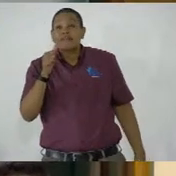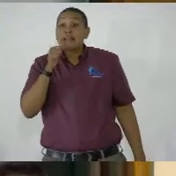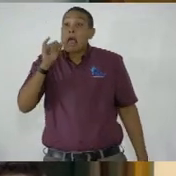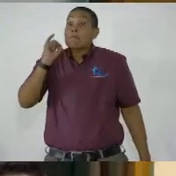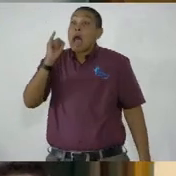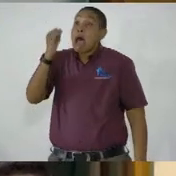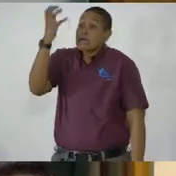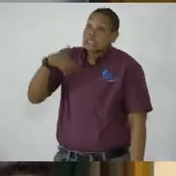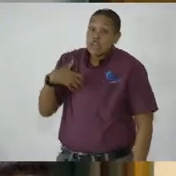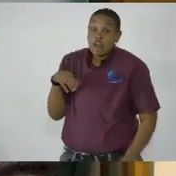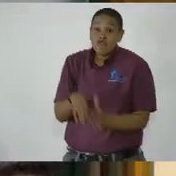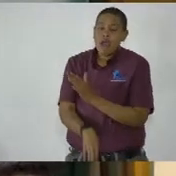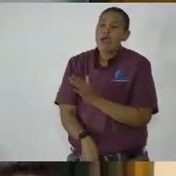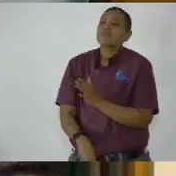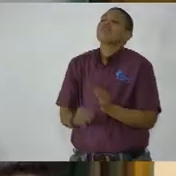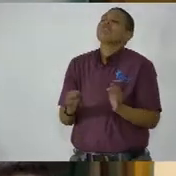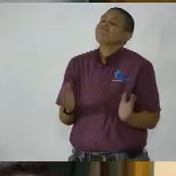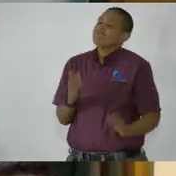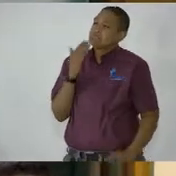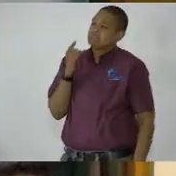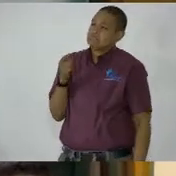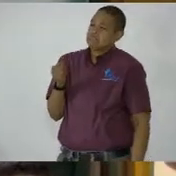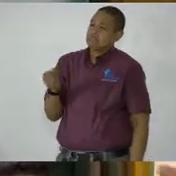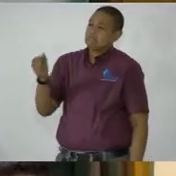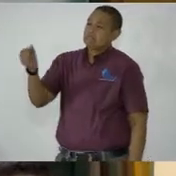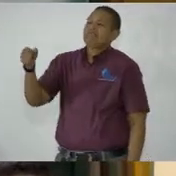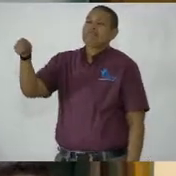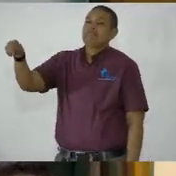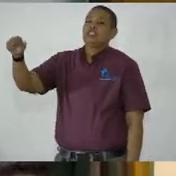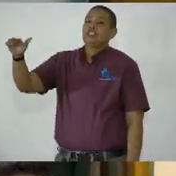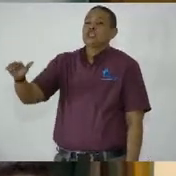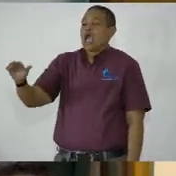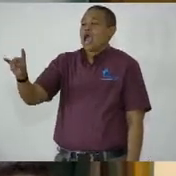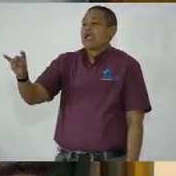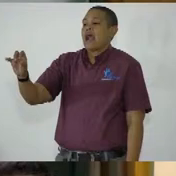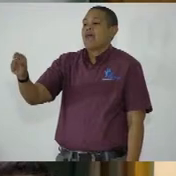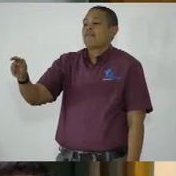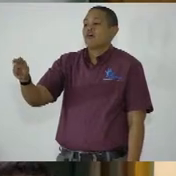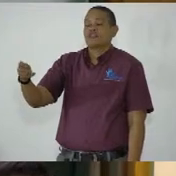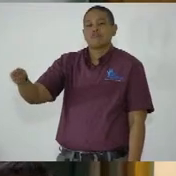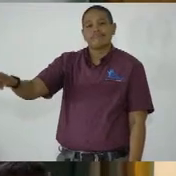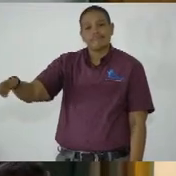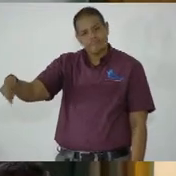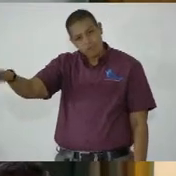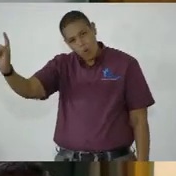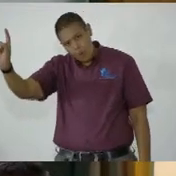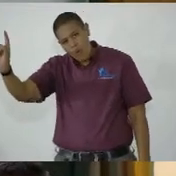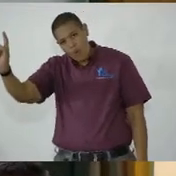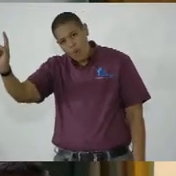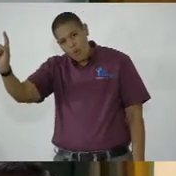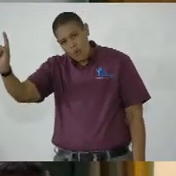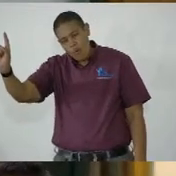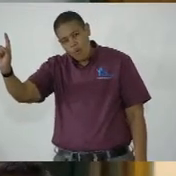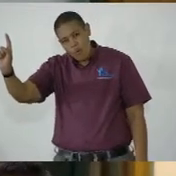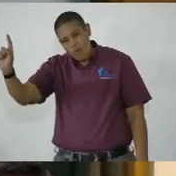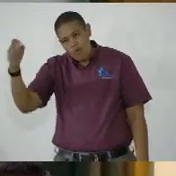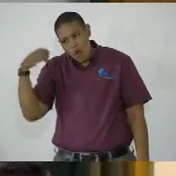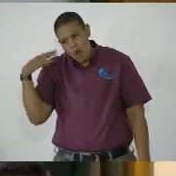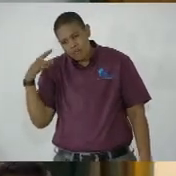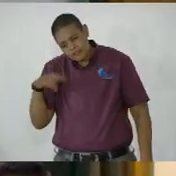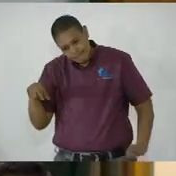the court is encouraged, and the court does refer these matters to a child diversion officer. Madam Speaker,